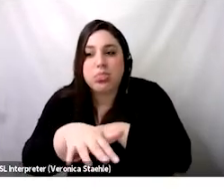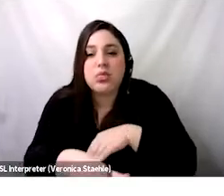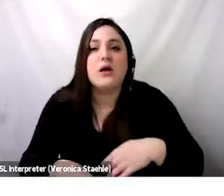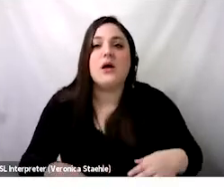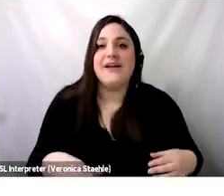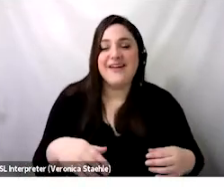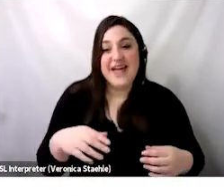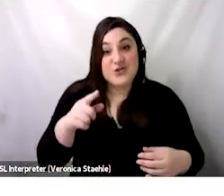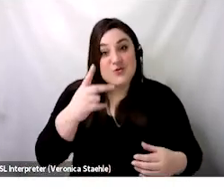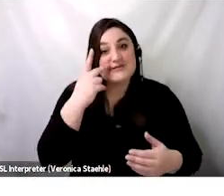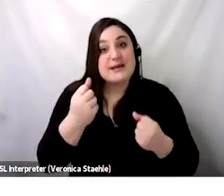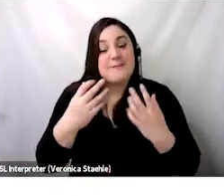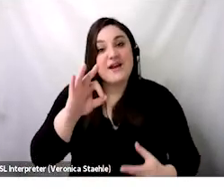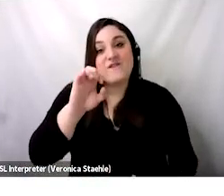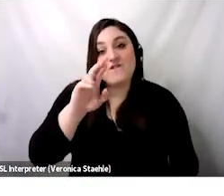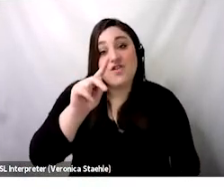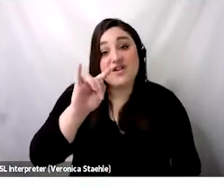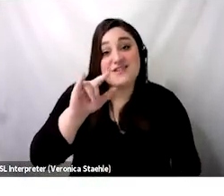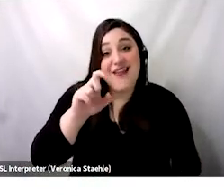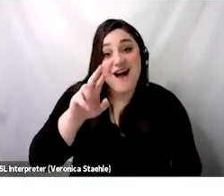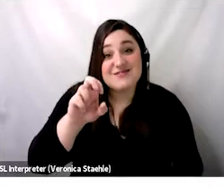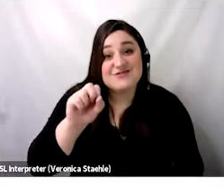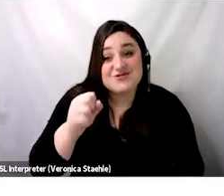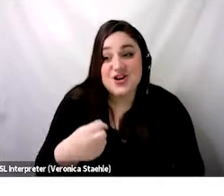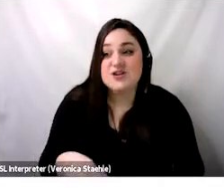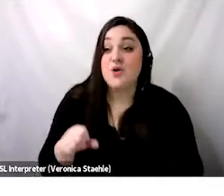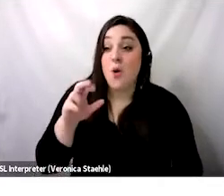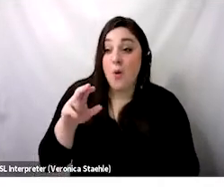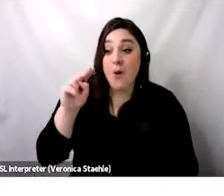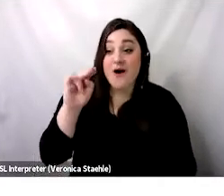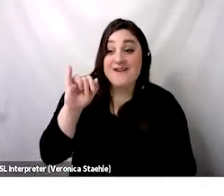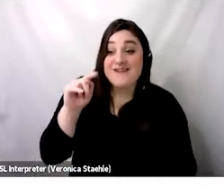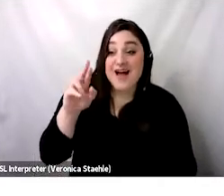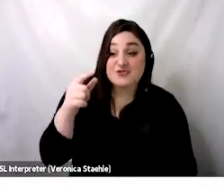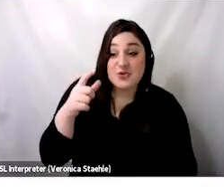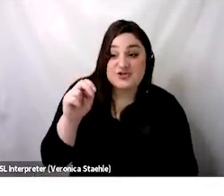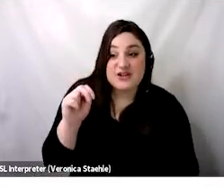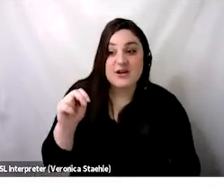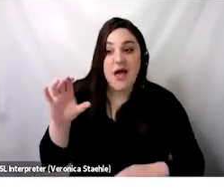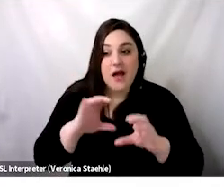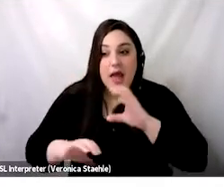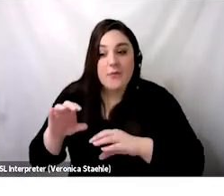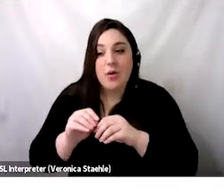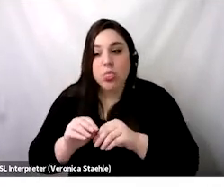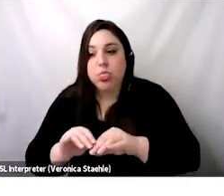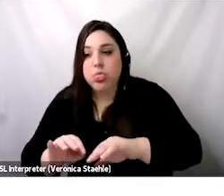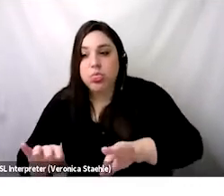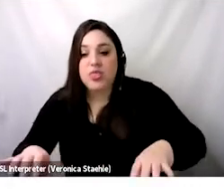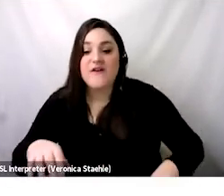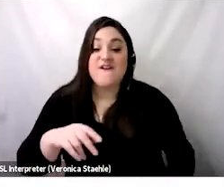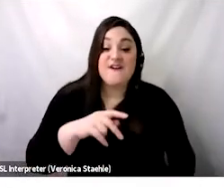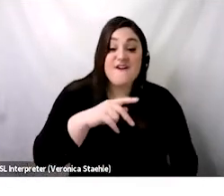fertilizers and leaching minerals such as nitrogen, phosphorus, iron, and